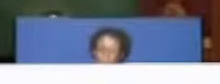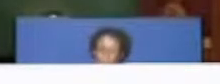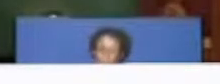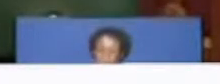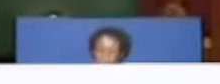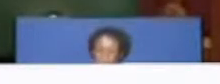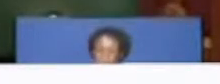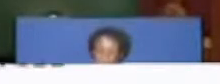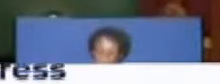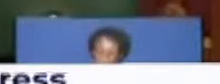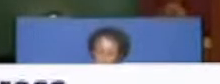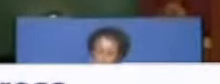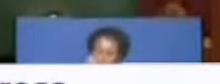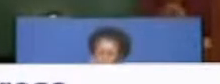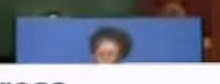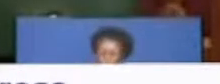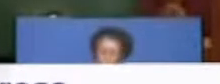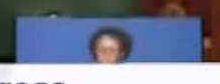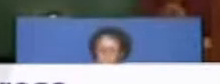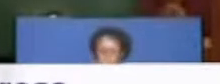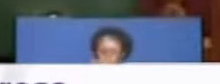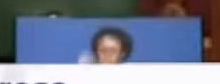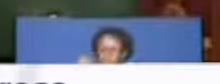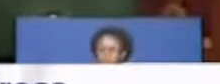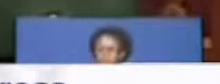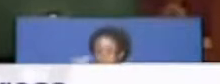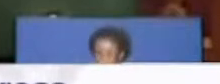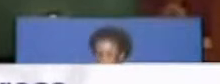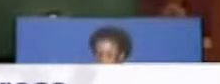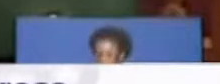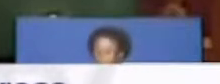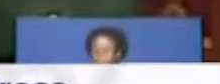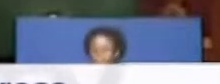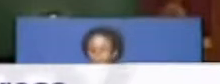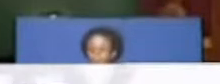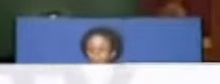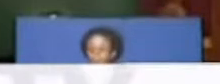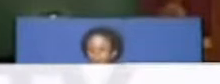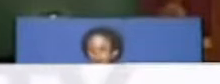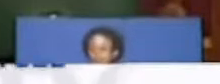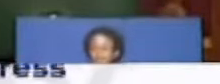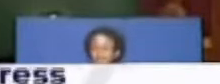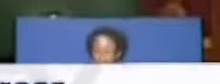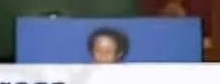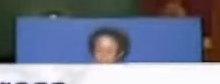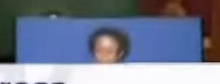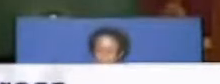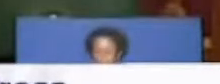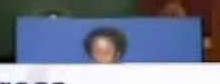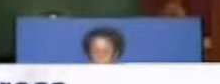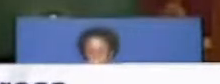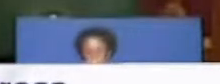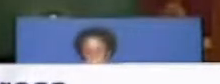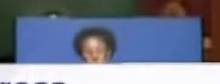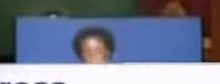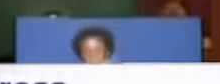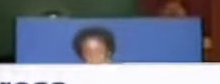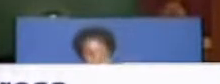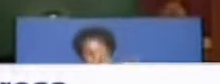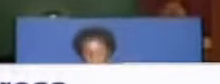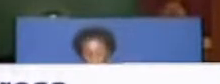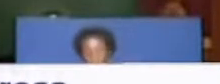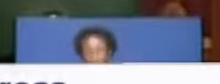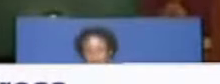our economy. As the 11th intent, I also asked the National Treasury and the Central Bank of